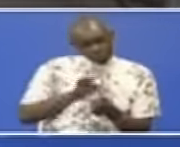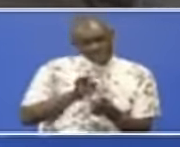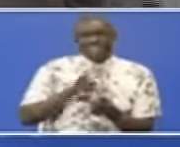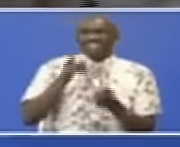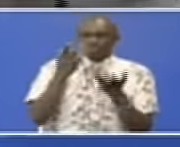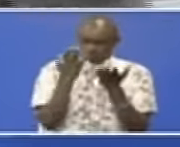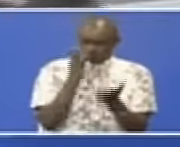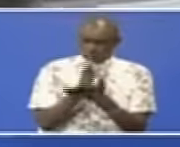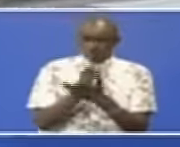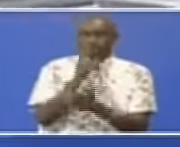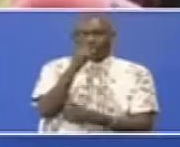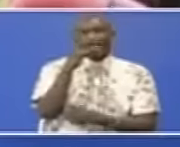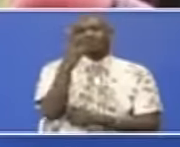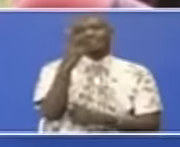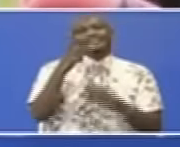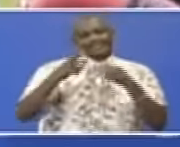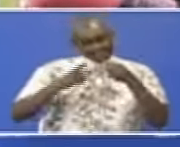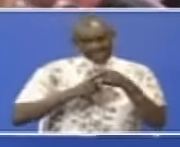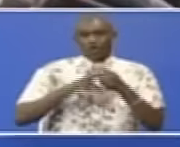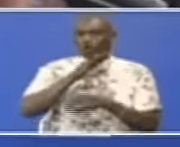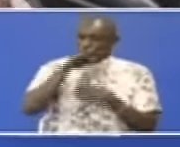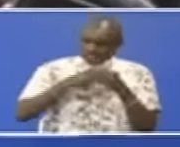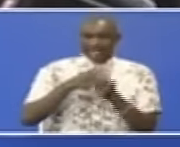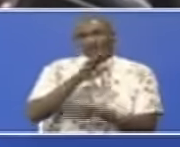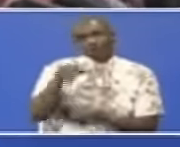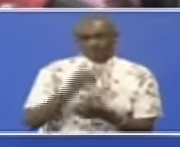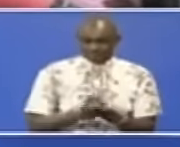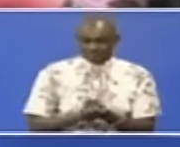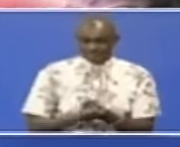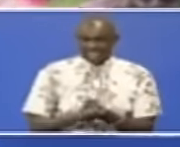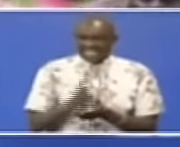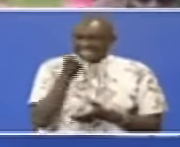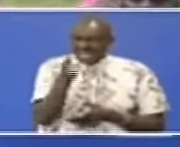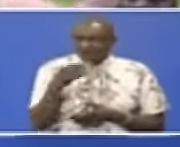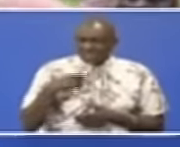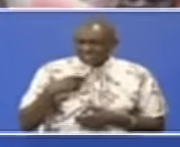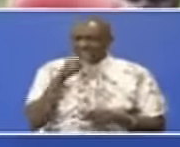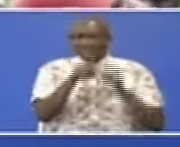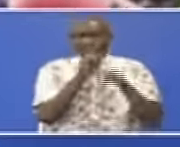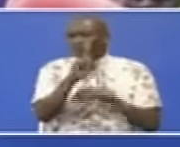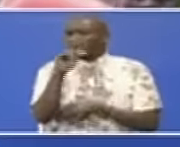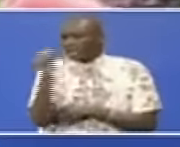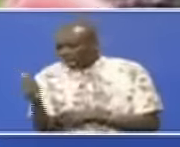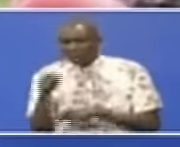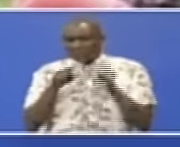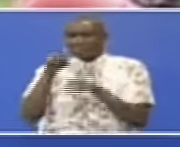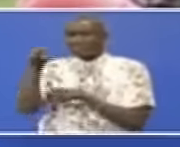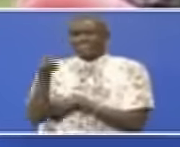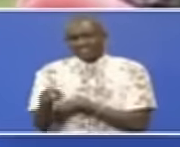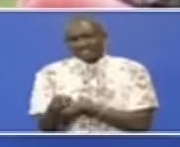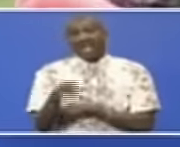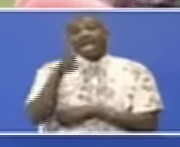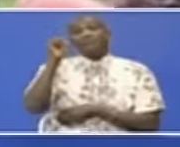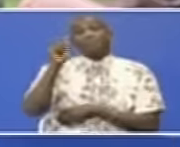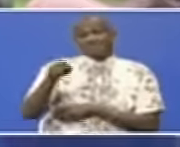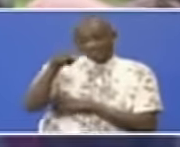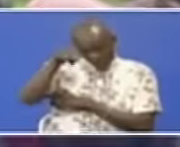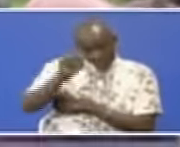clocked 129 MPs. So this passing the back game, this time, wabunge